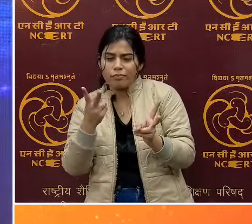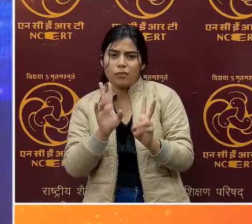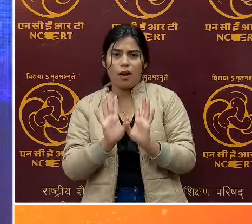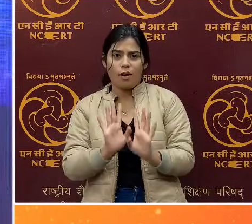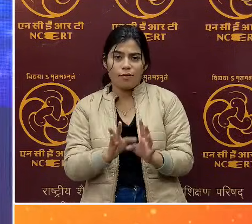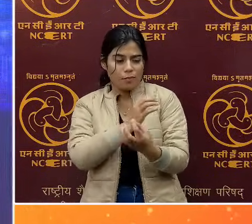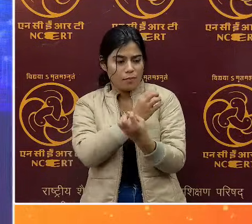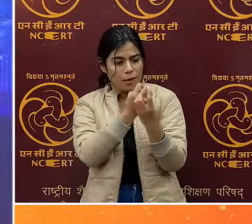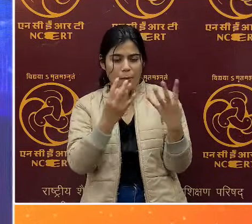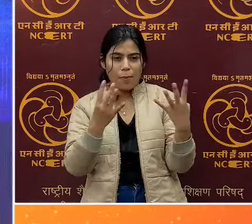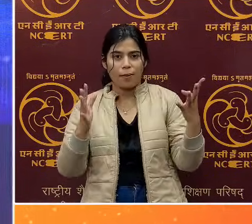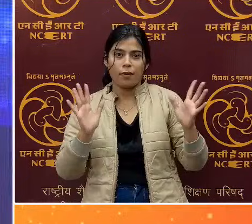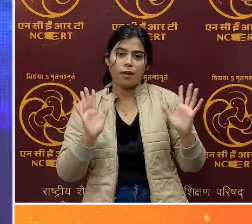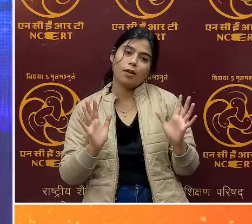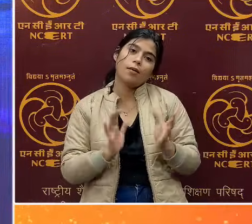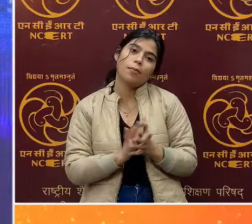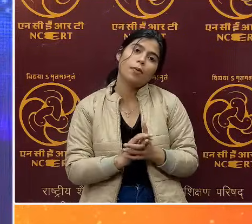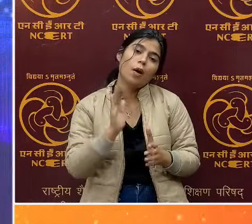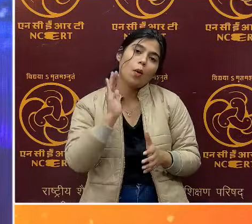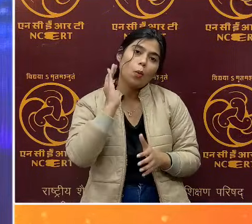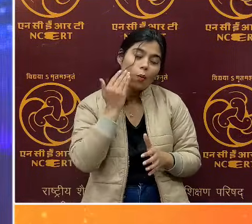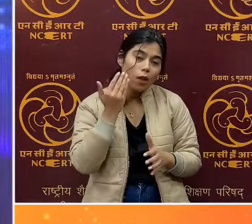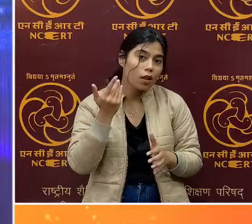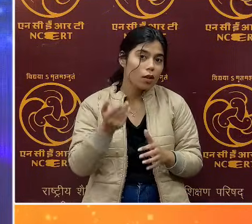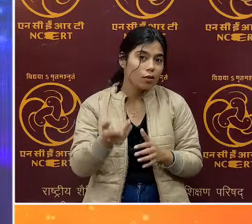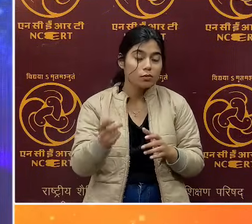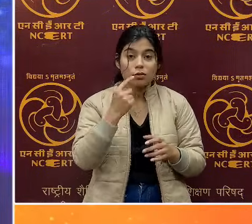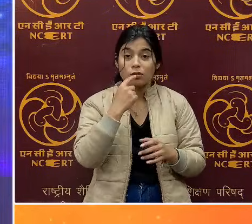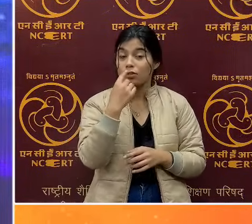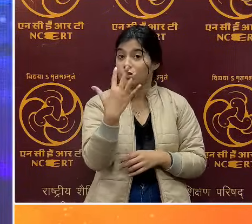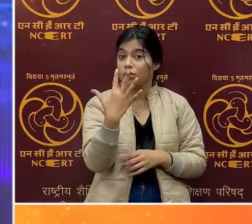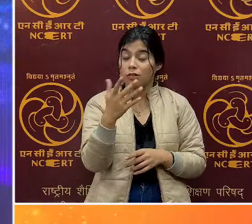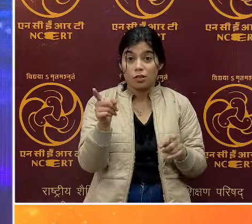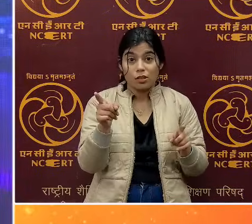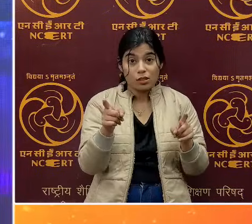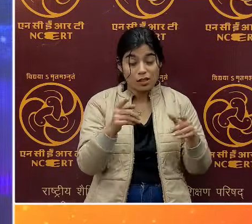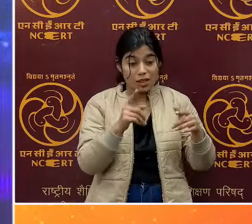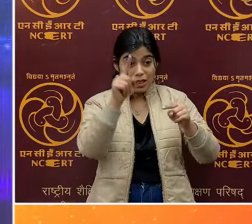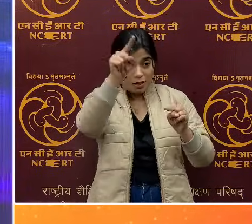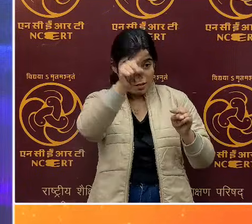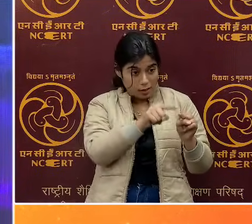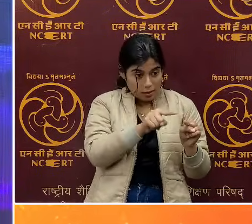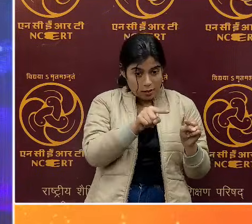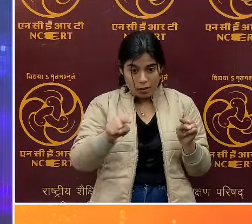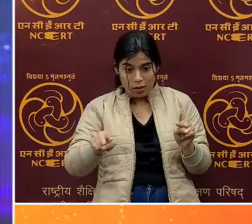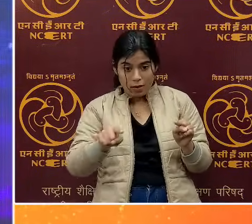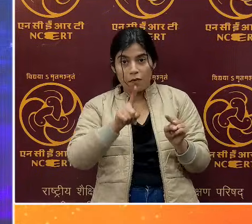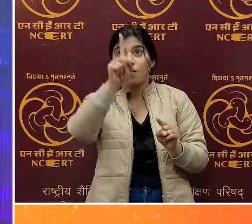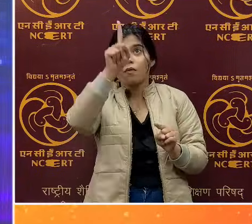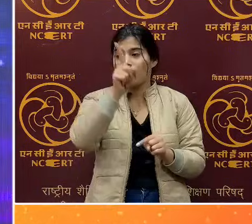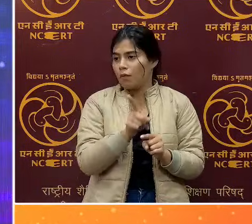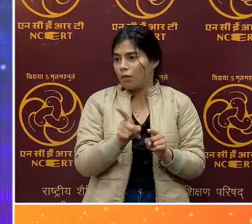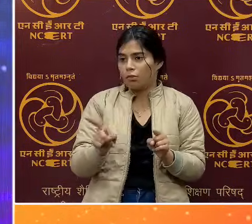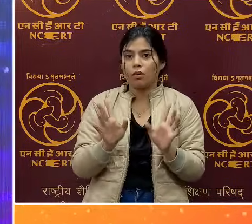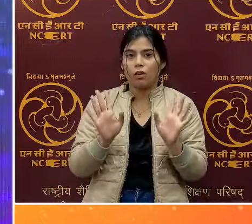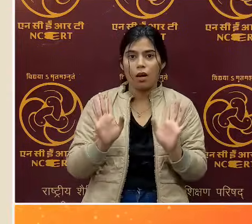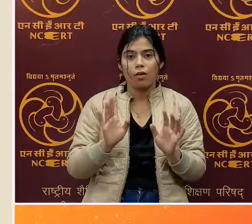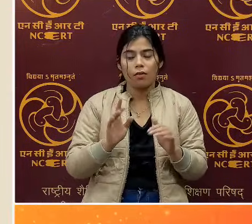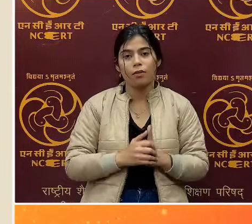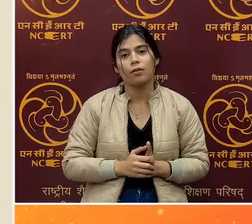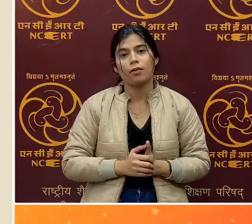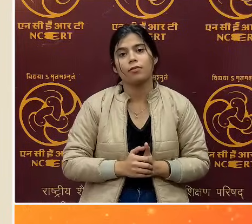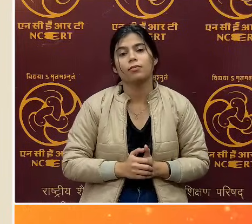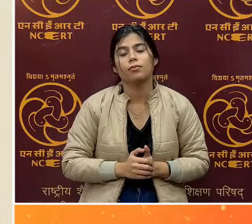there are multiple images. But when the mirrors are placed at some angles, right here on the in the picture, if